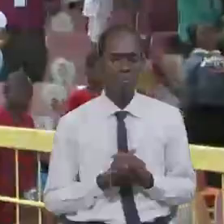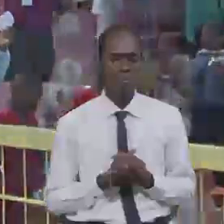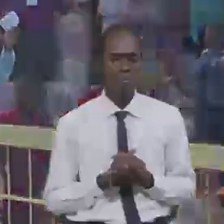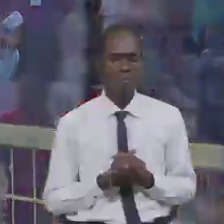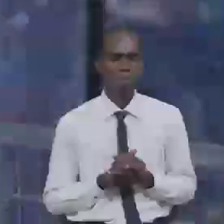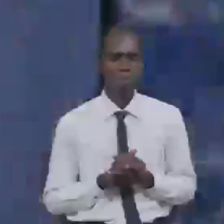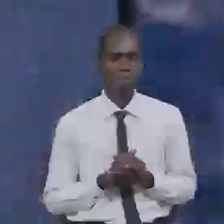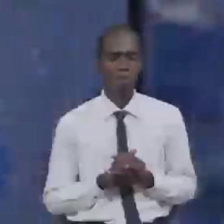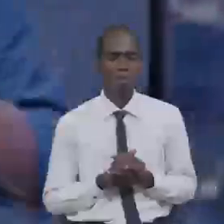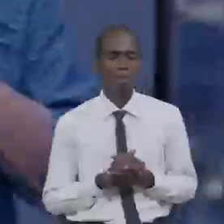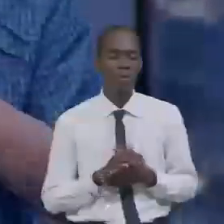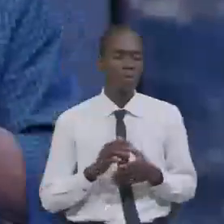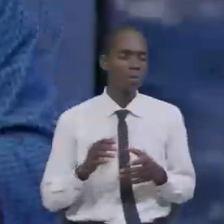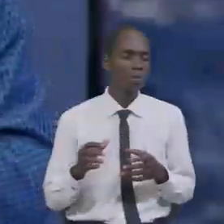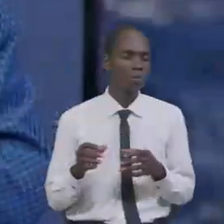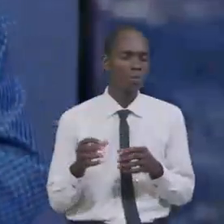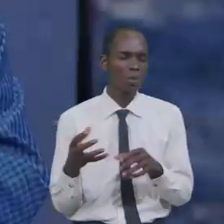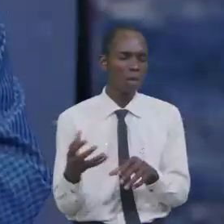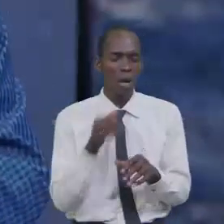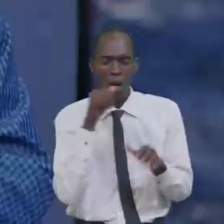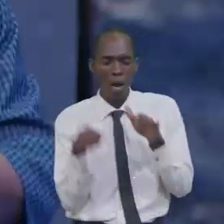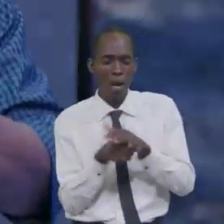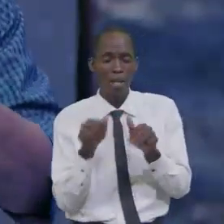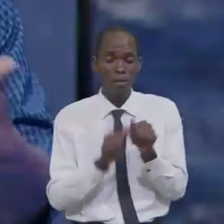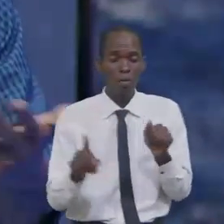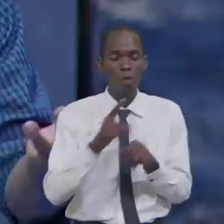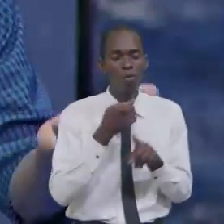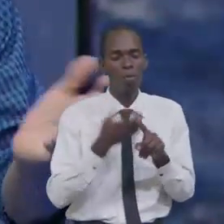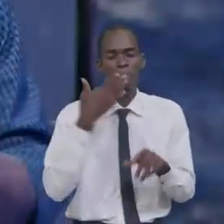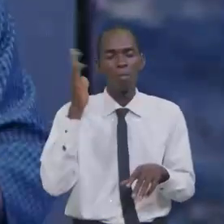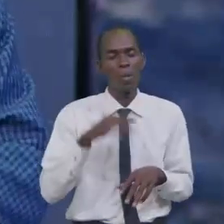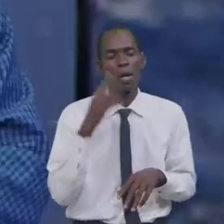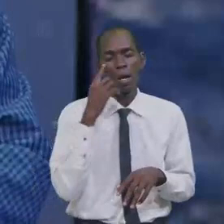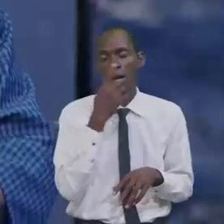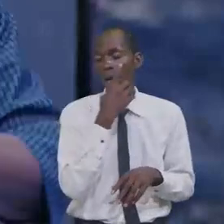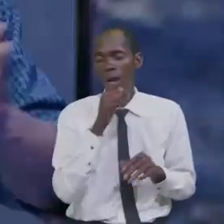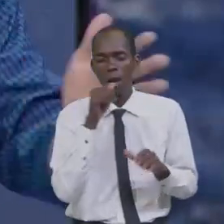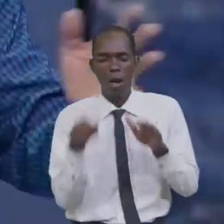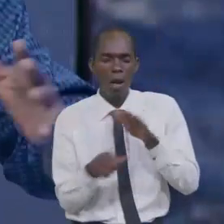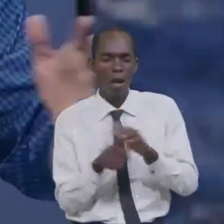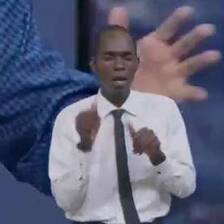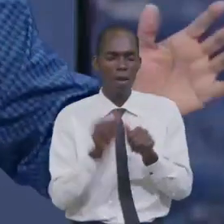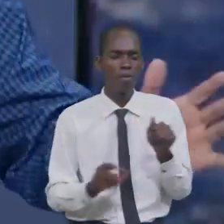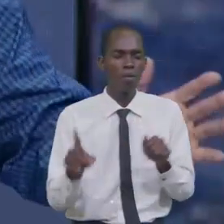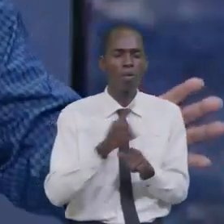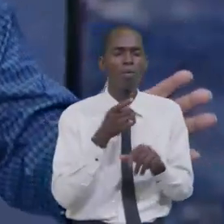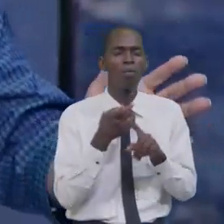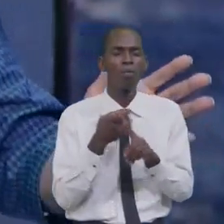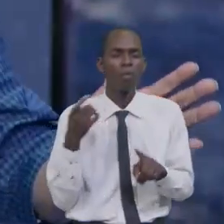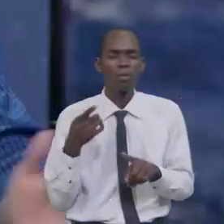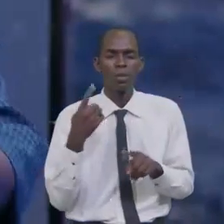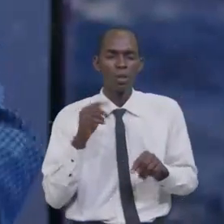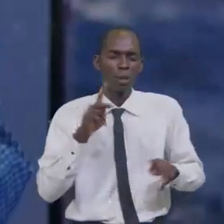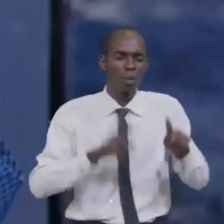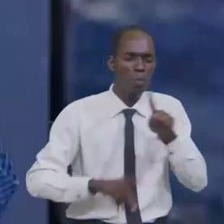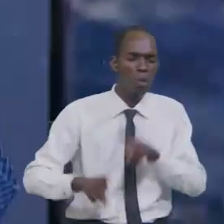Hide everyone from the evil eye. Hide everyone from the people that